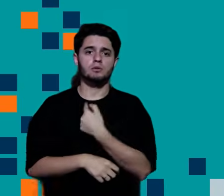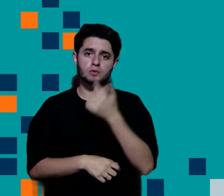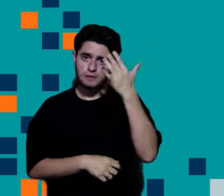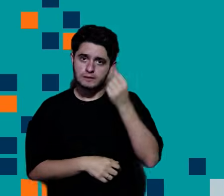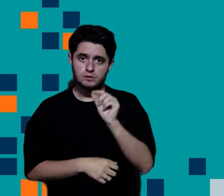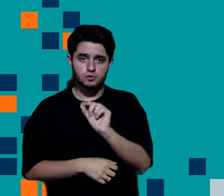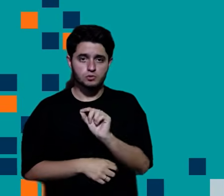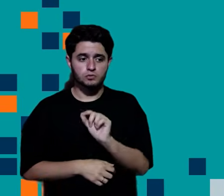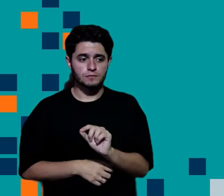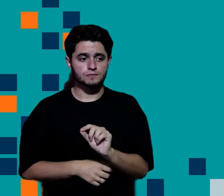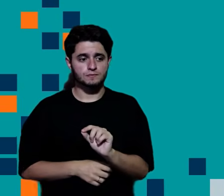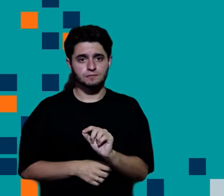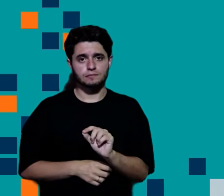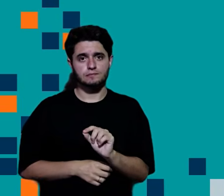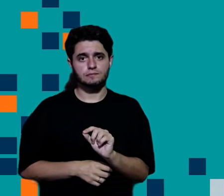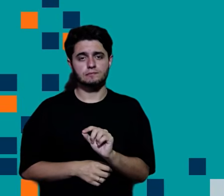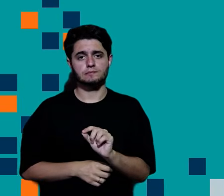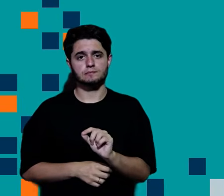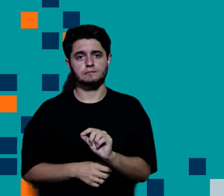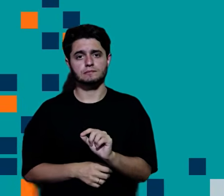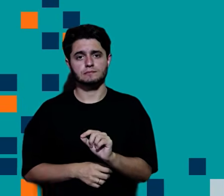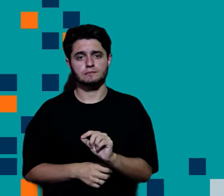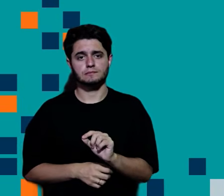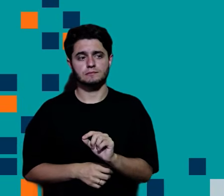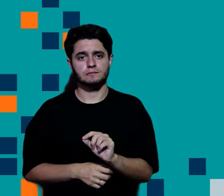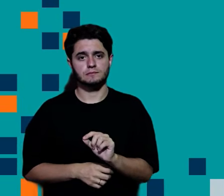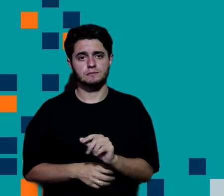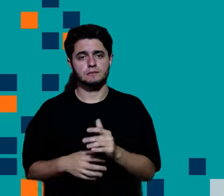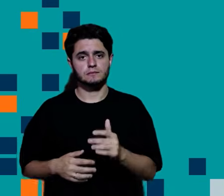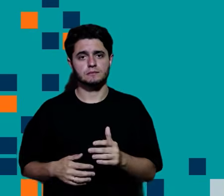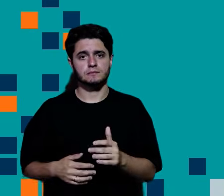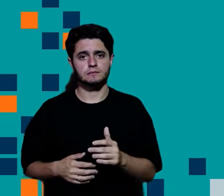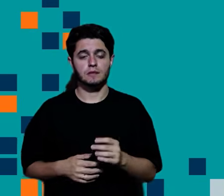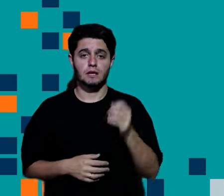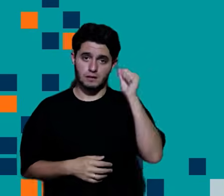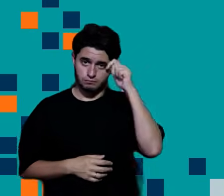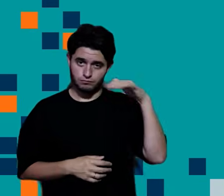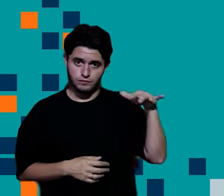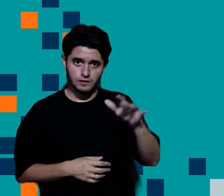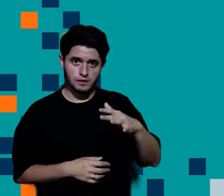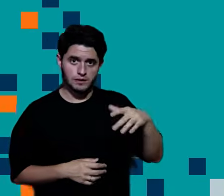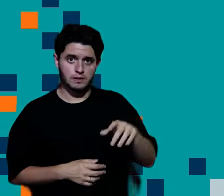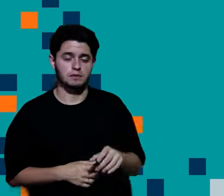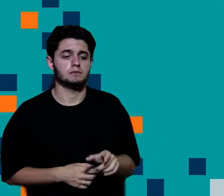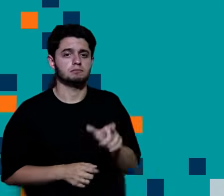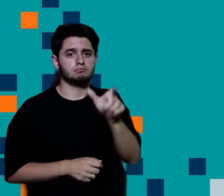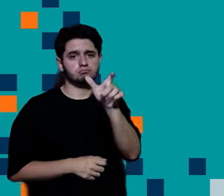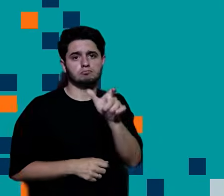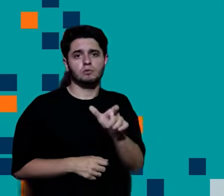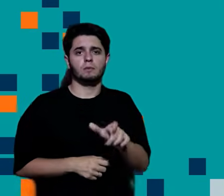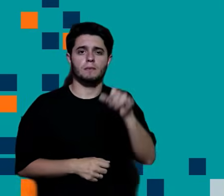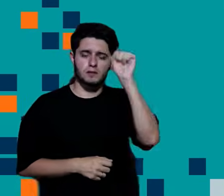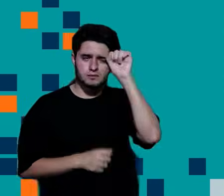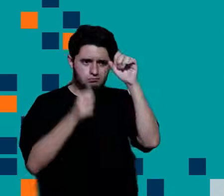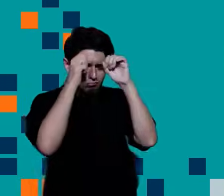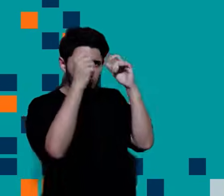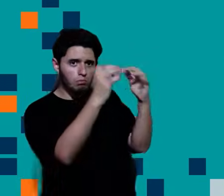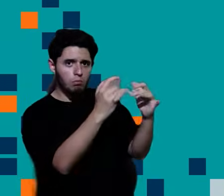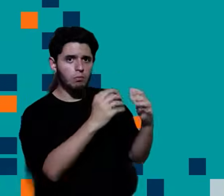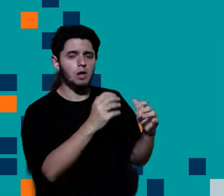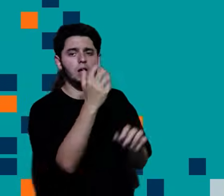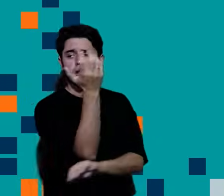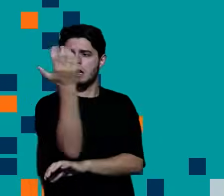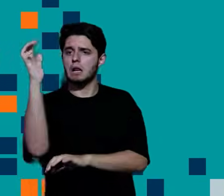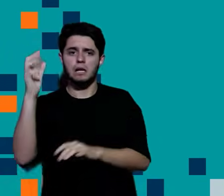the negative side of the equation. And this idea that the spaces either undermine our health or, in fact,